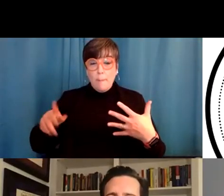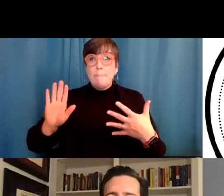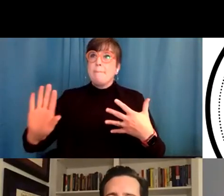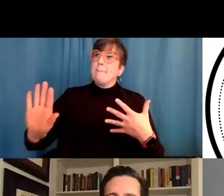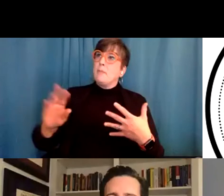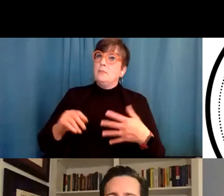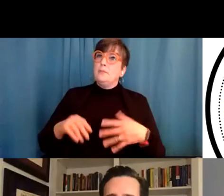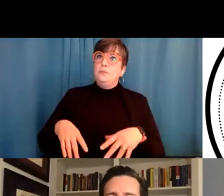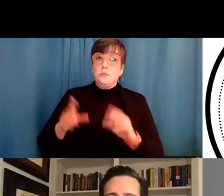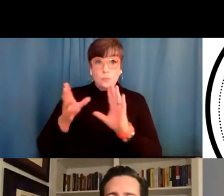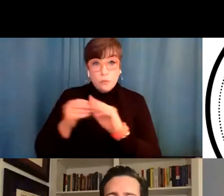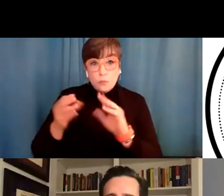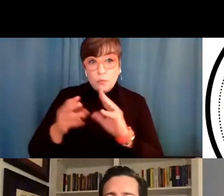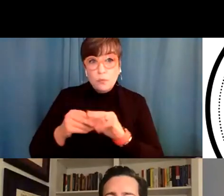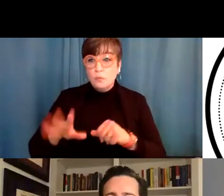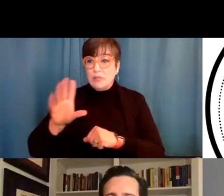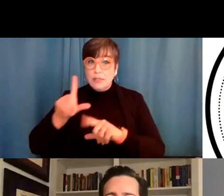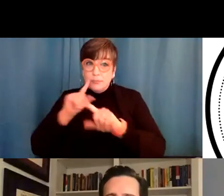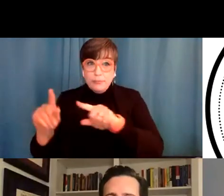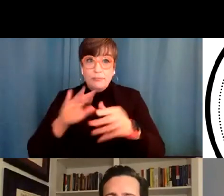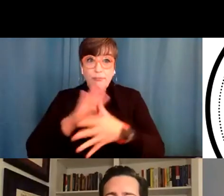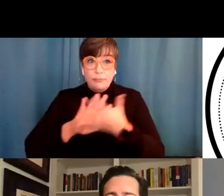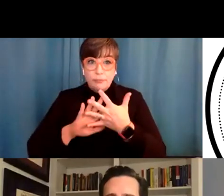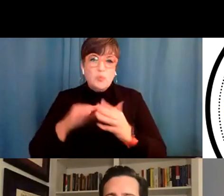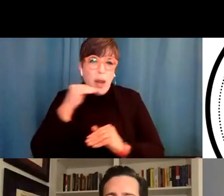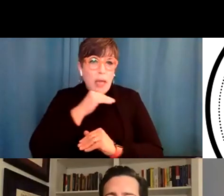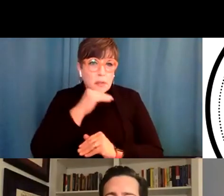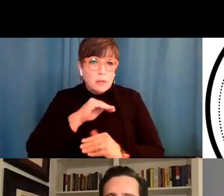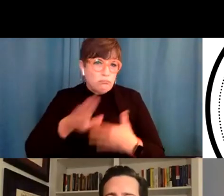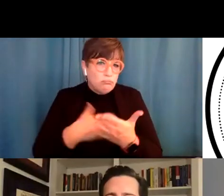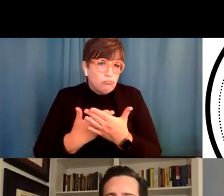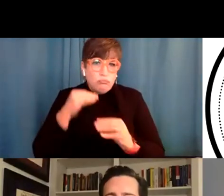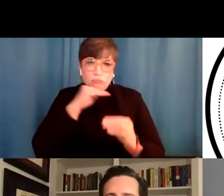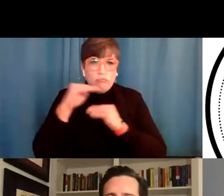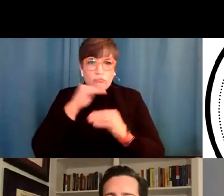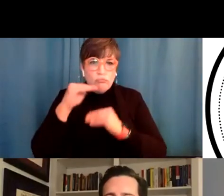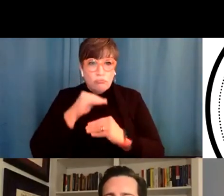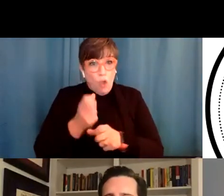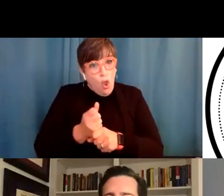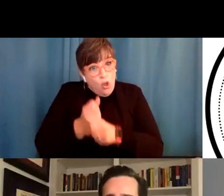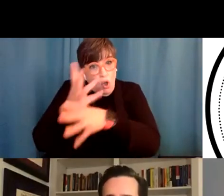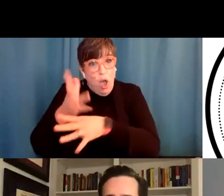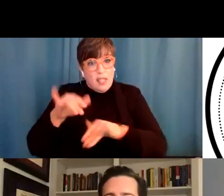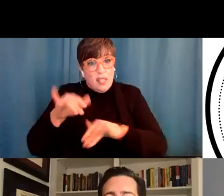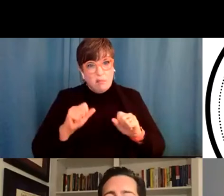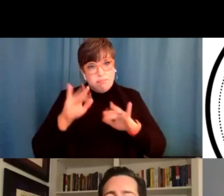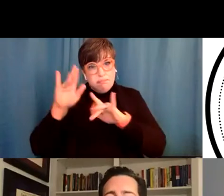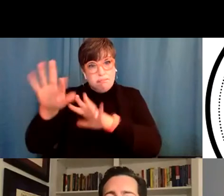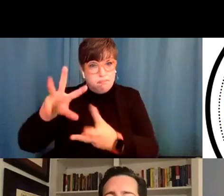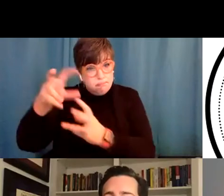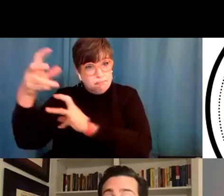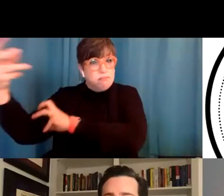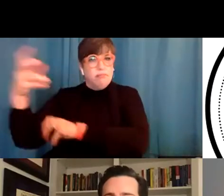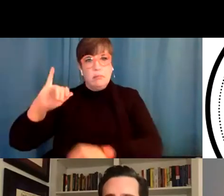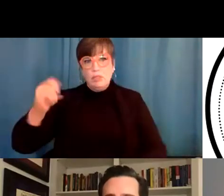his rhetoric and the lies that he told to the American people incited the insurrection that we saw on January 6th. I think